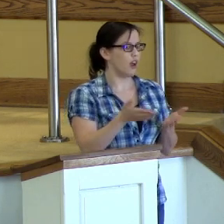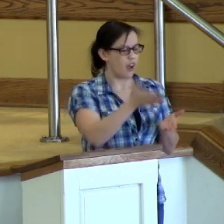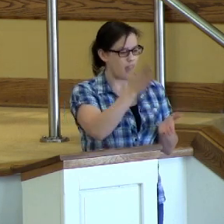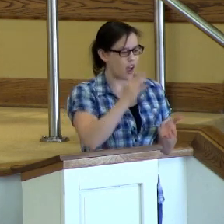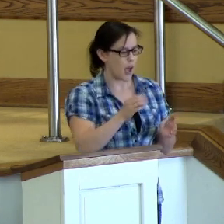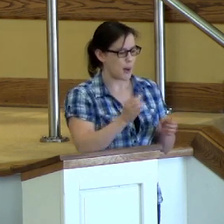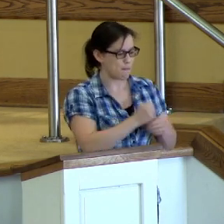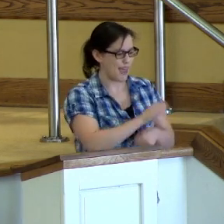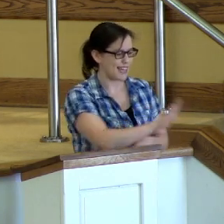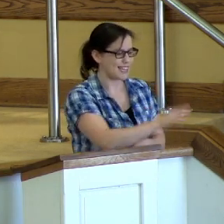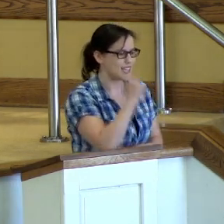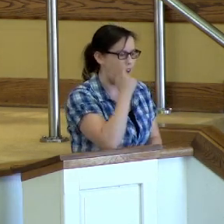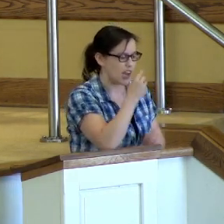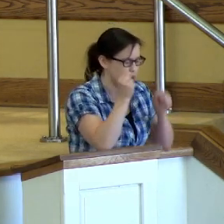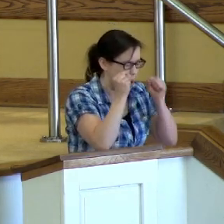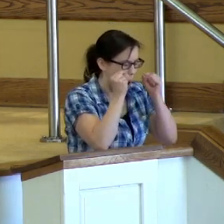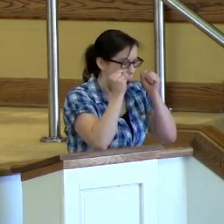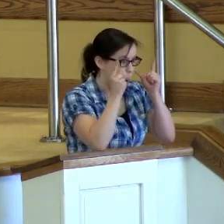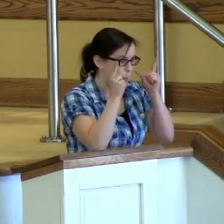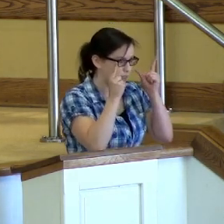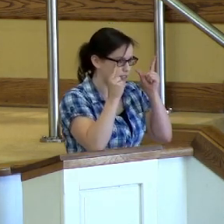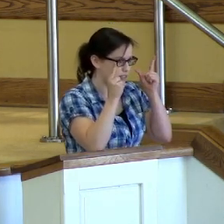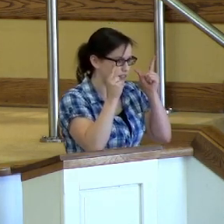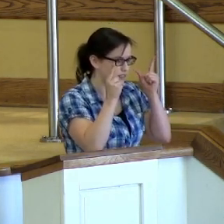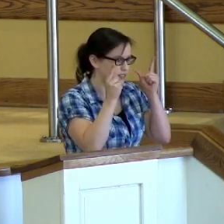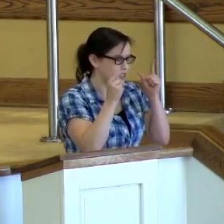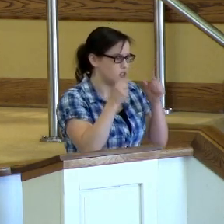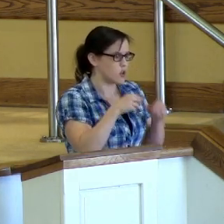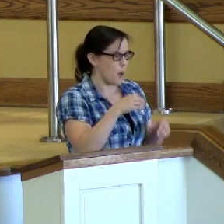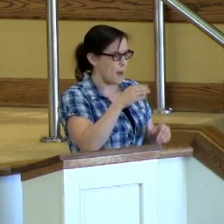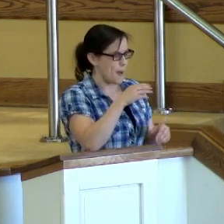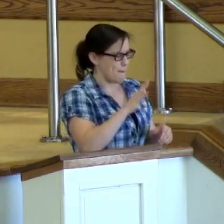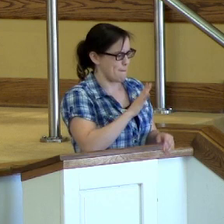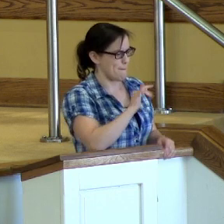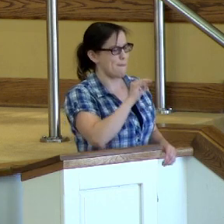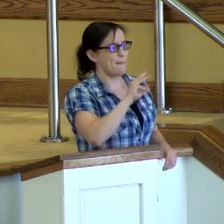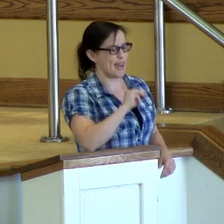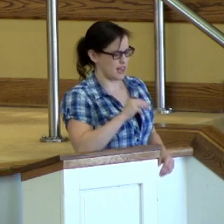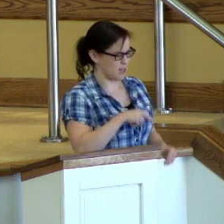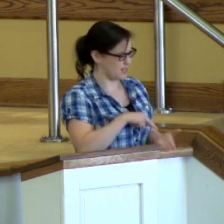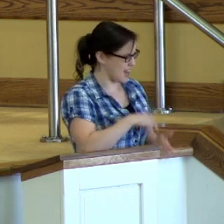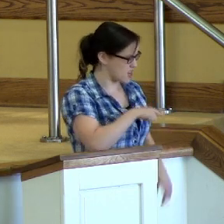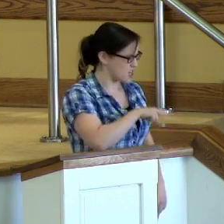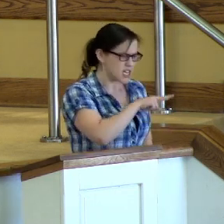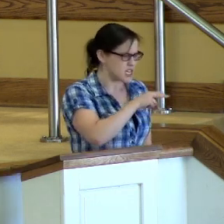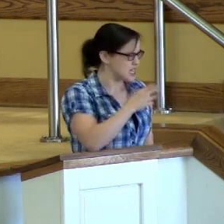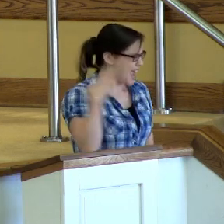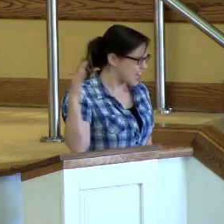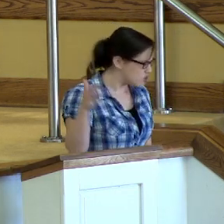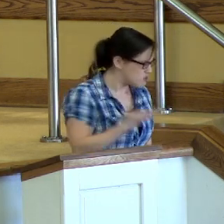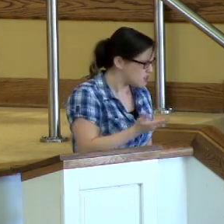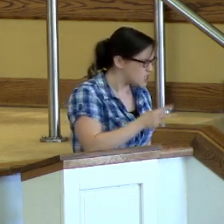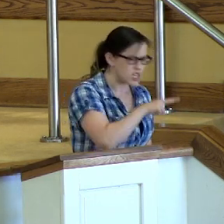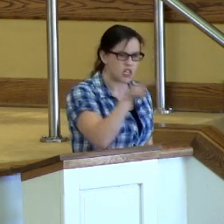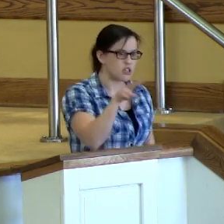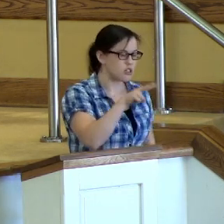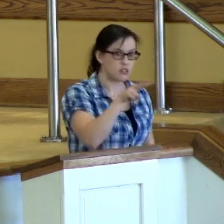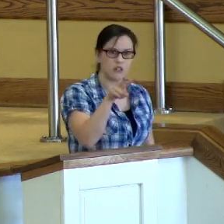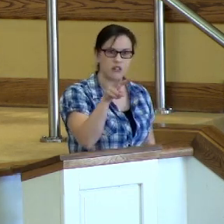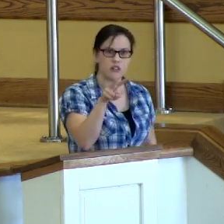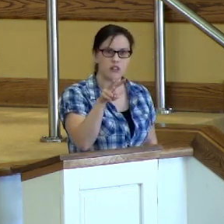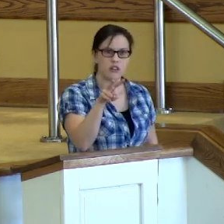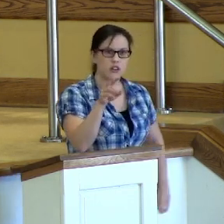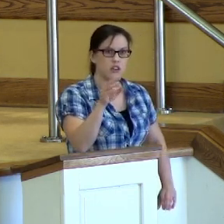Balaam. All of a sudden, the blinders were off, he's up, and he saw the angel of the Lord standing in the